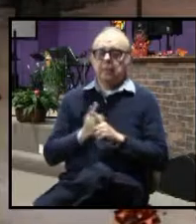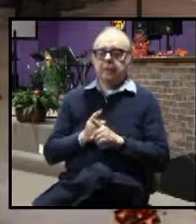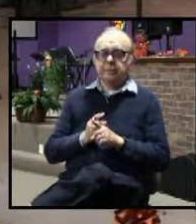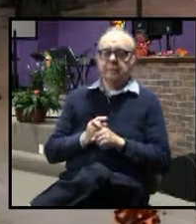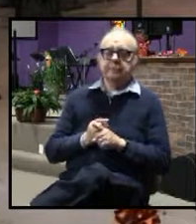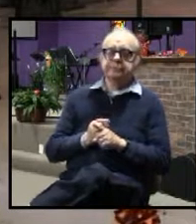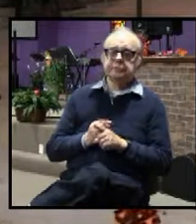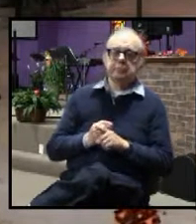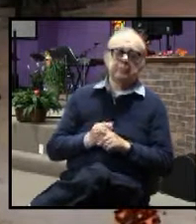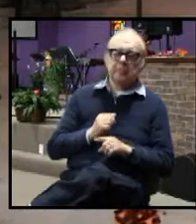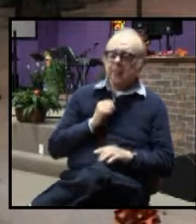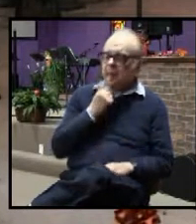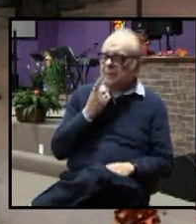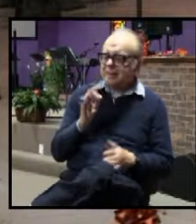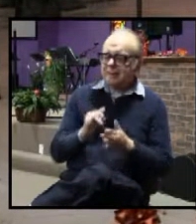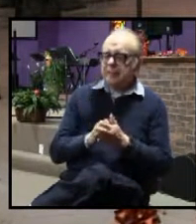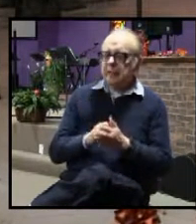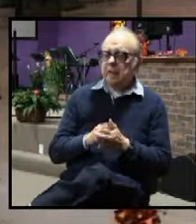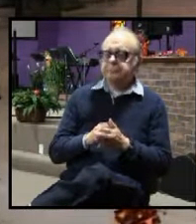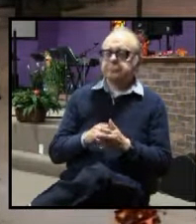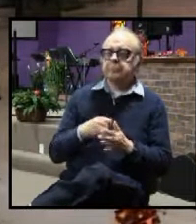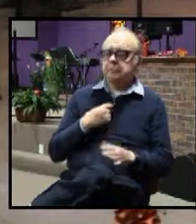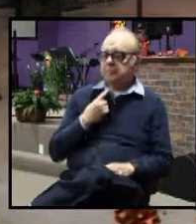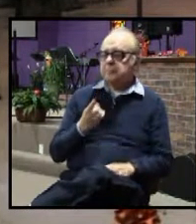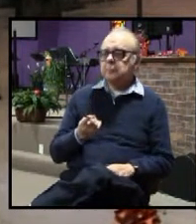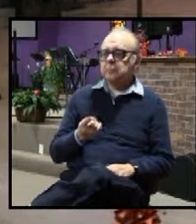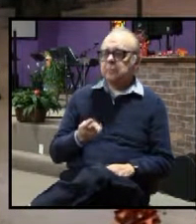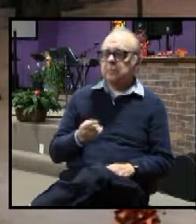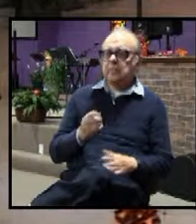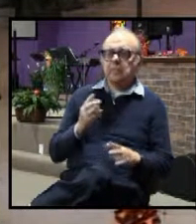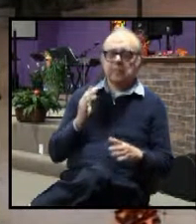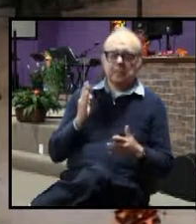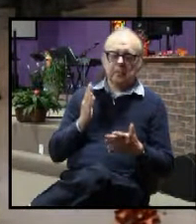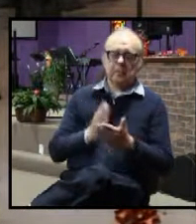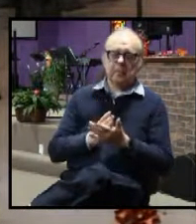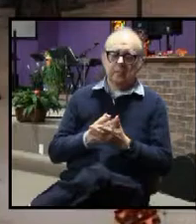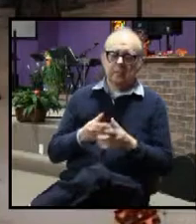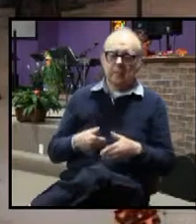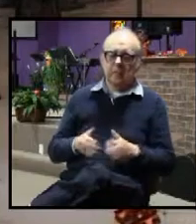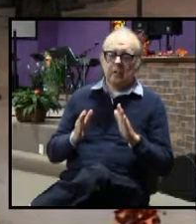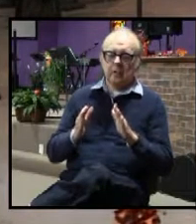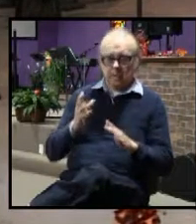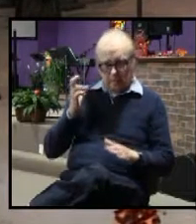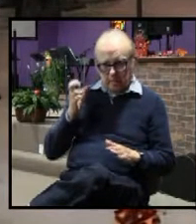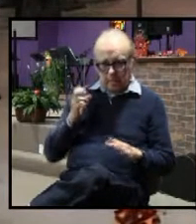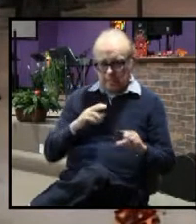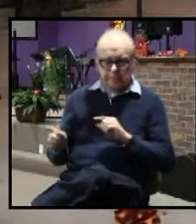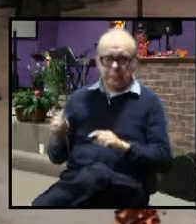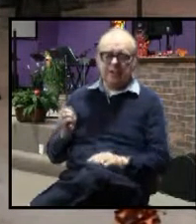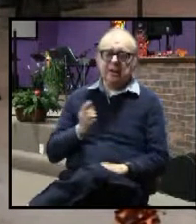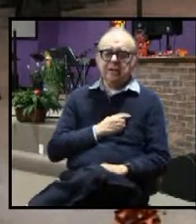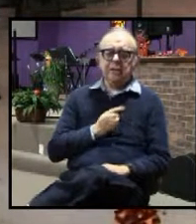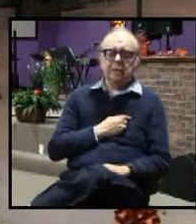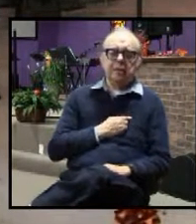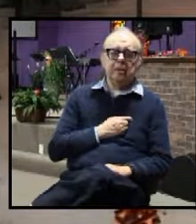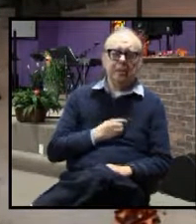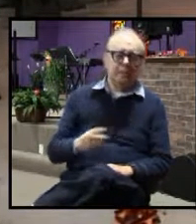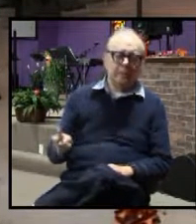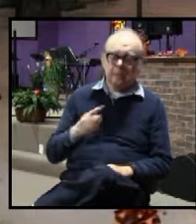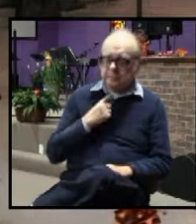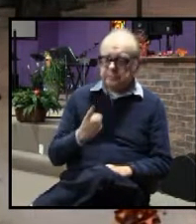didn't do it right. That's not what I'm saying. I'm just saying quit letting Satan put you in guilt